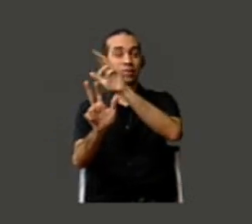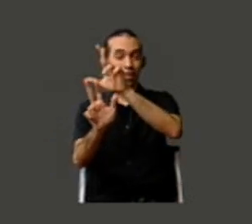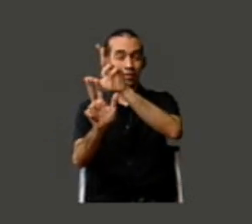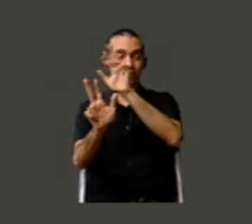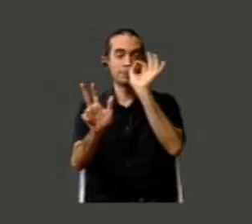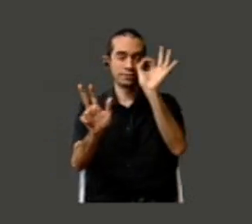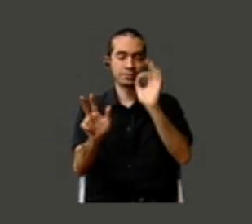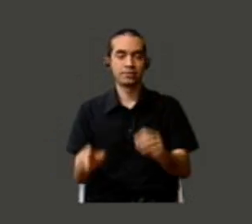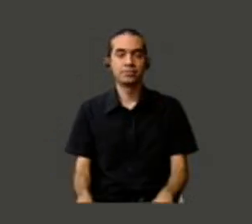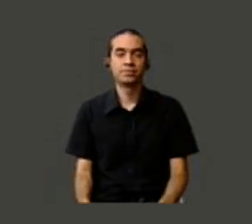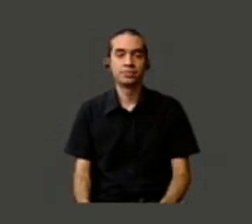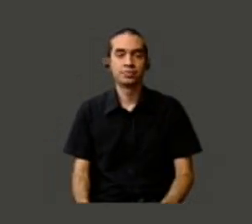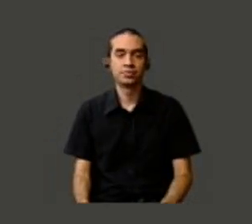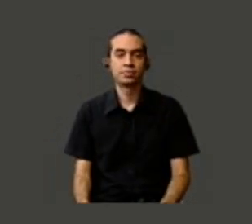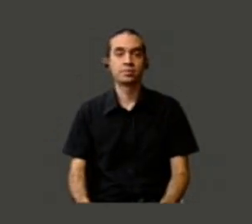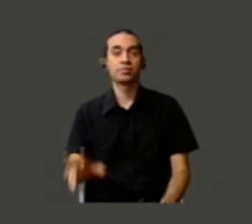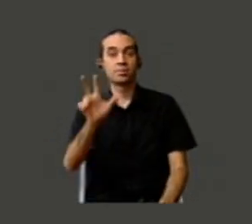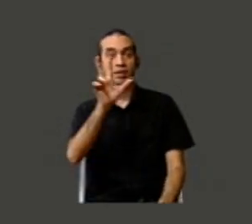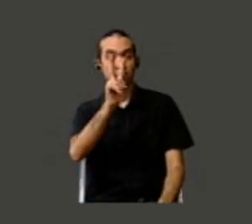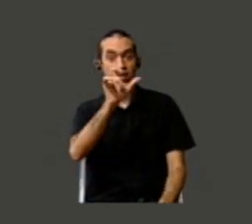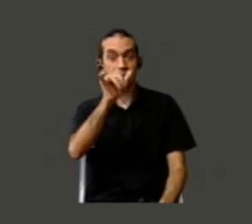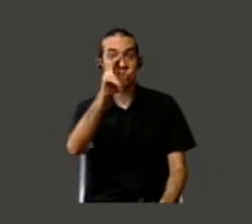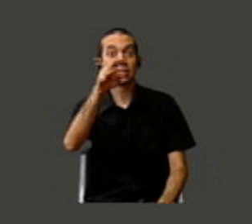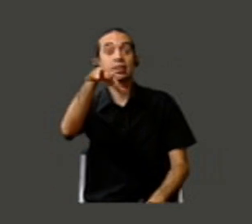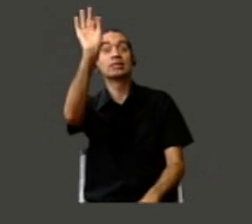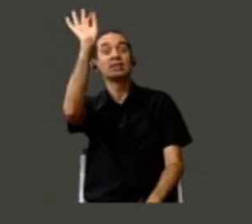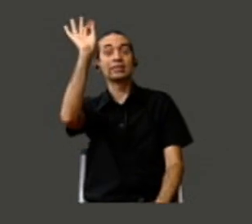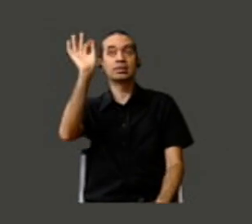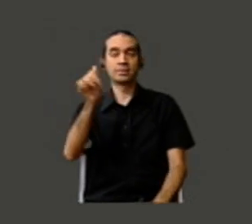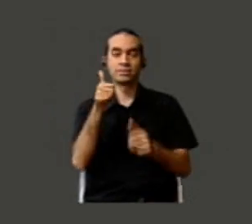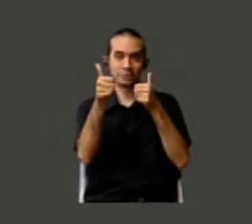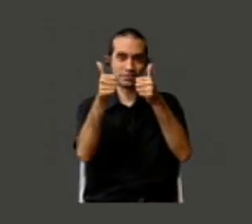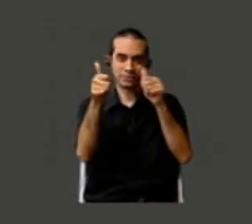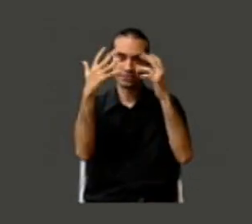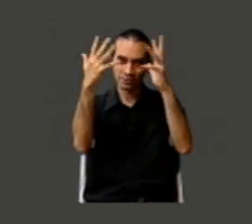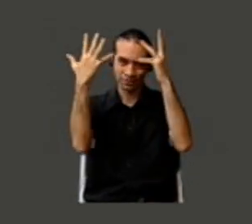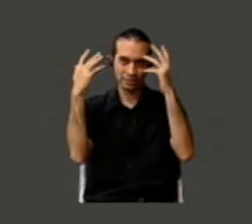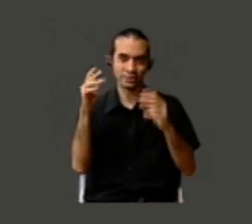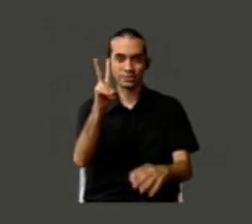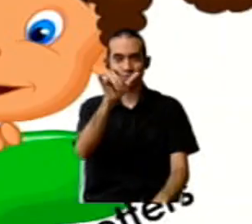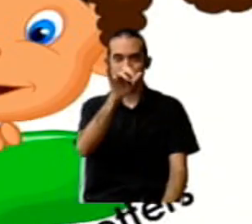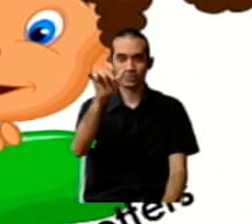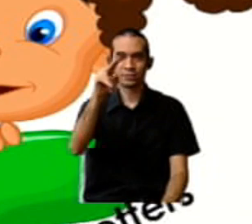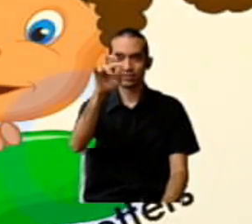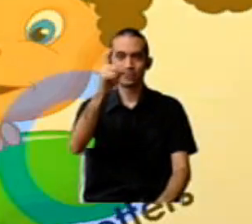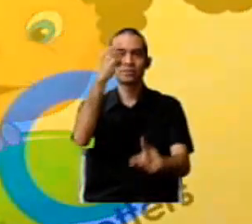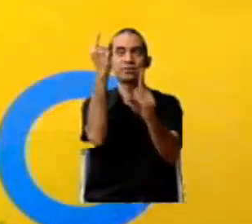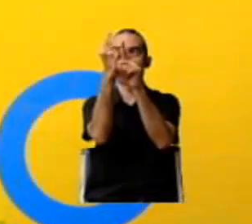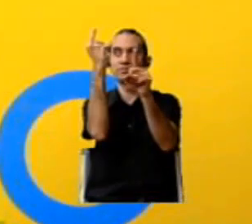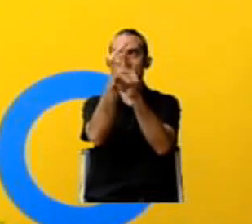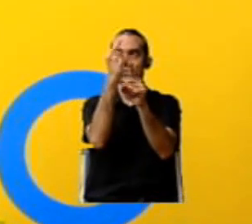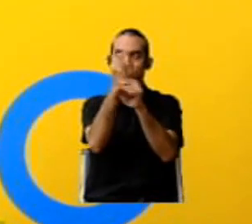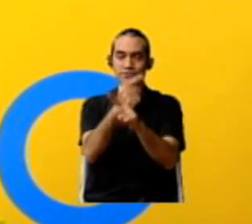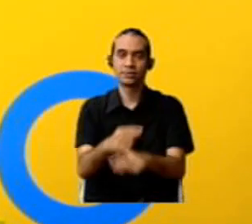Okay. Vaccine. Very good, Charlie. Very good. Vaccine is the correct